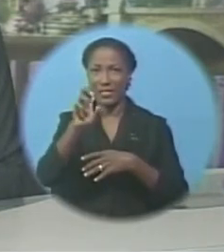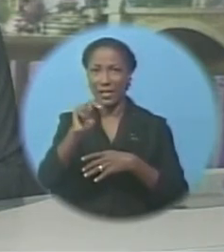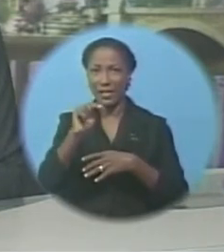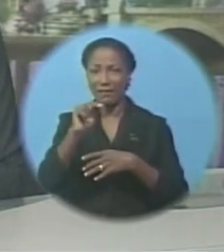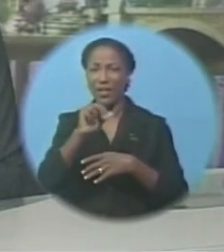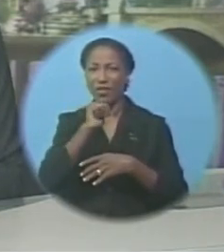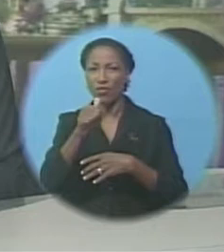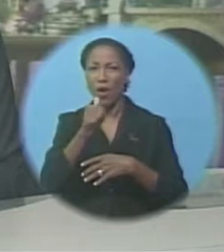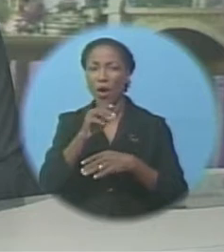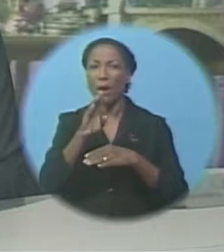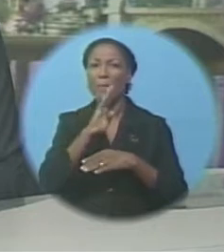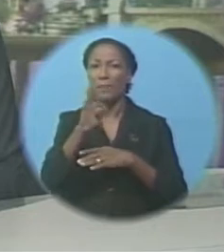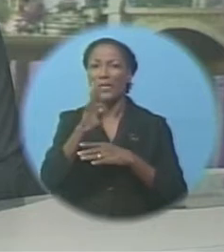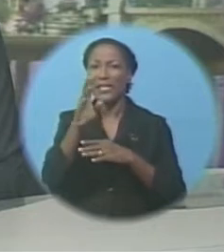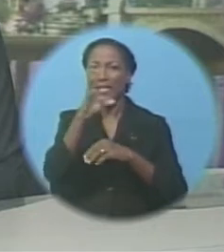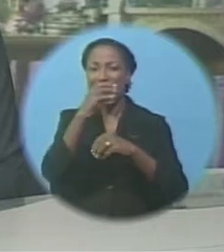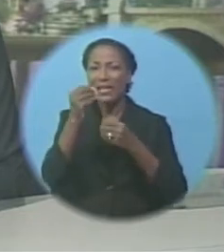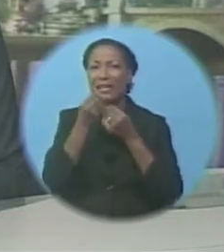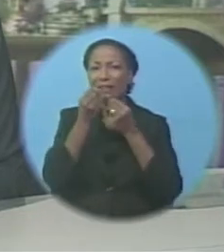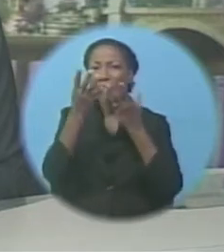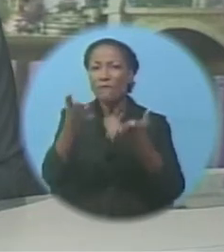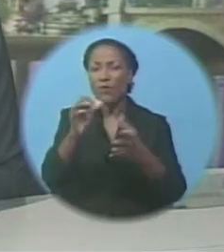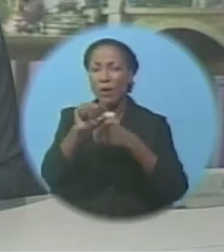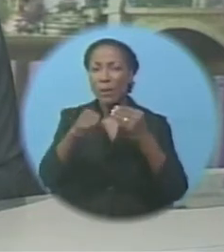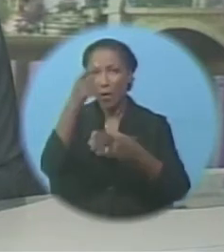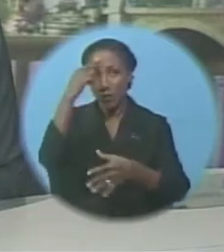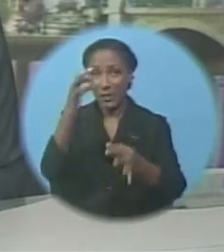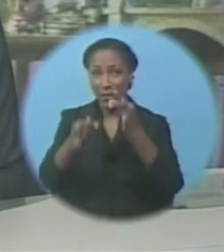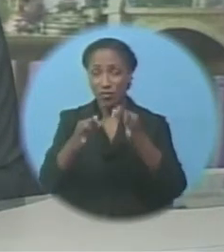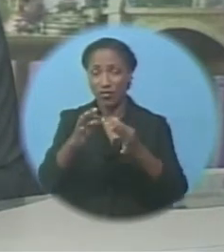decisions that are being made in relation to the action.